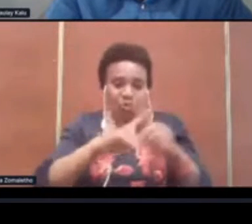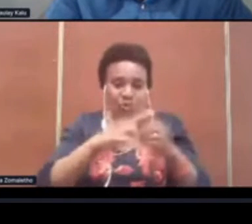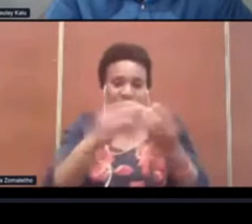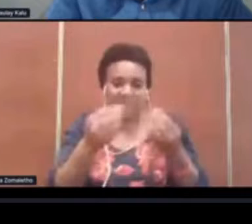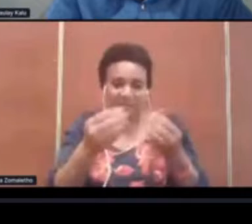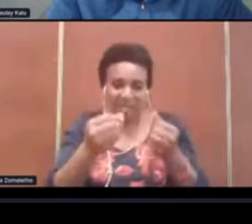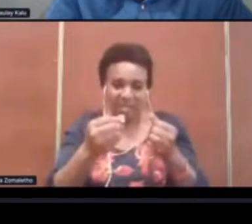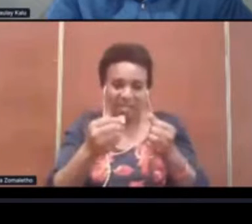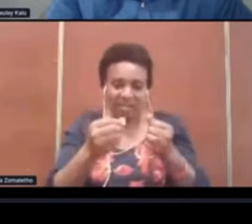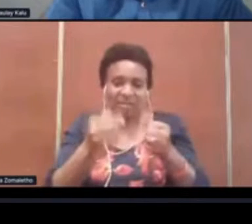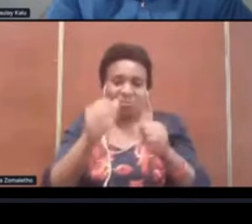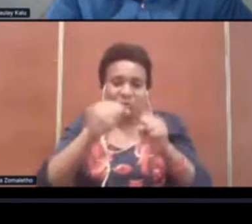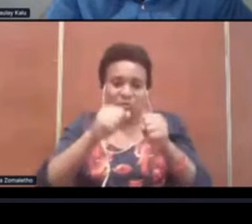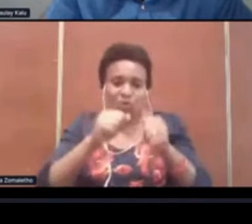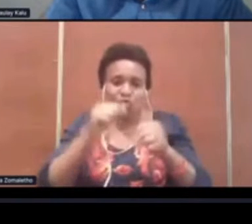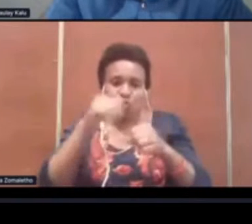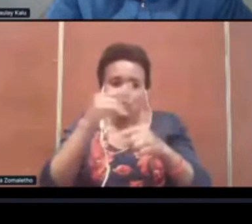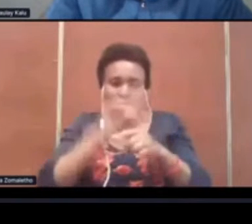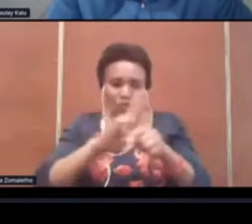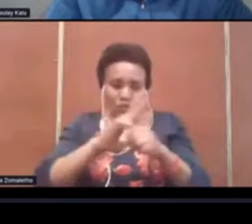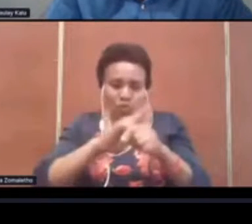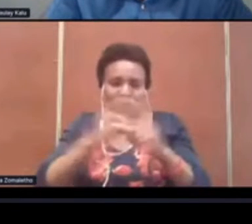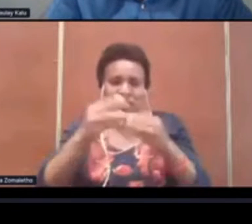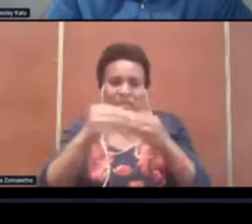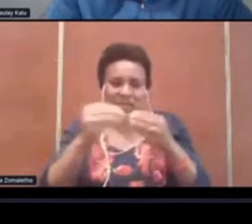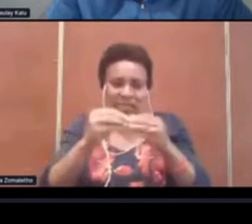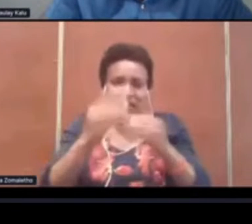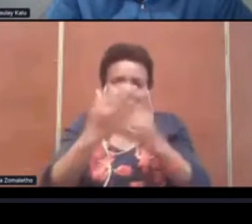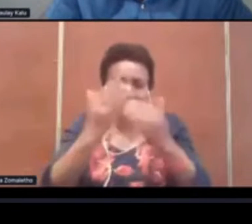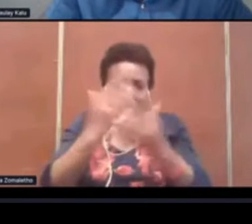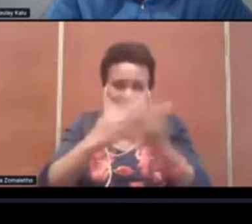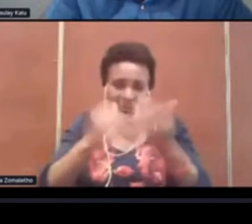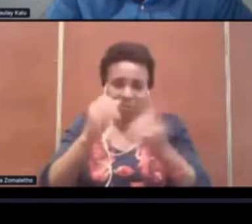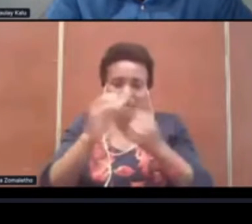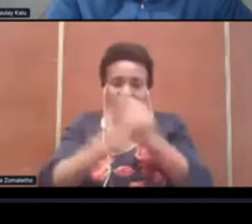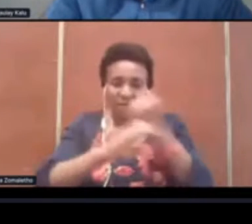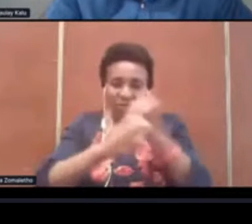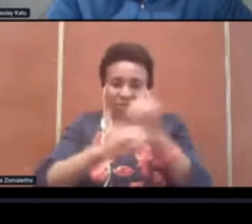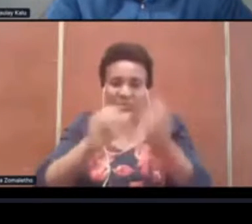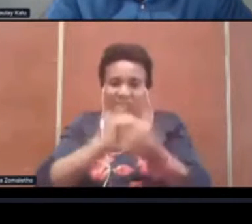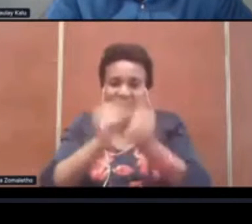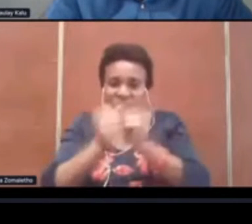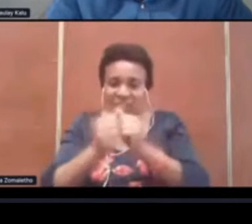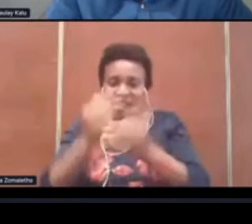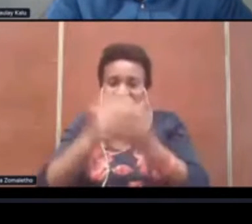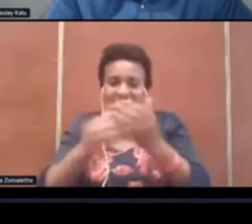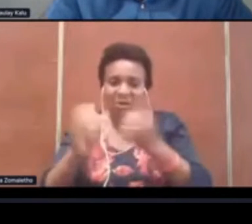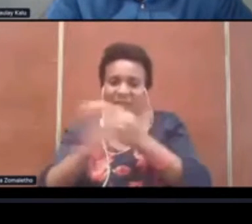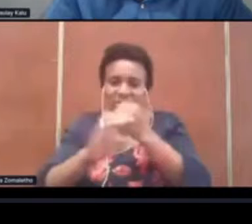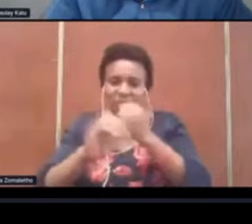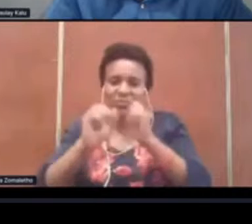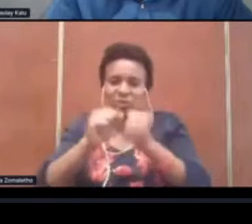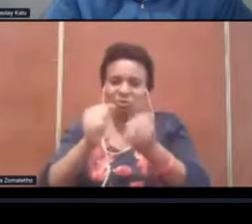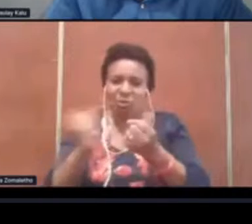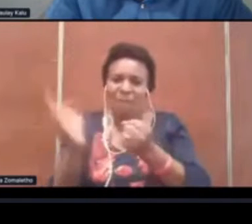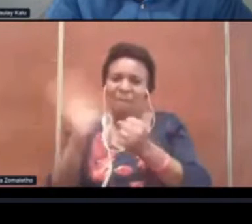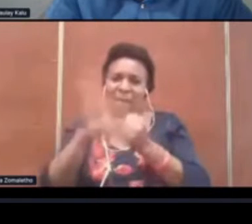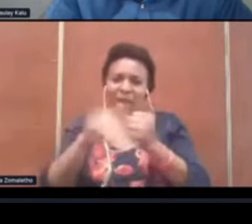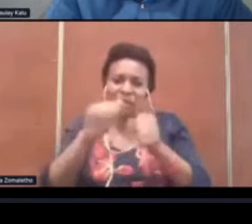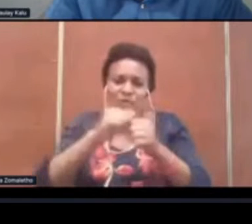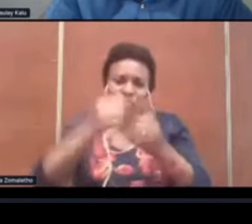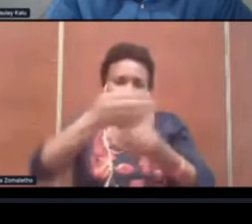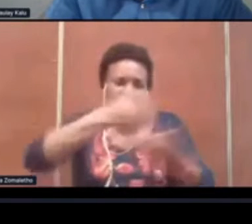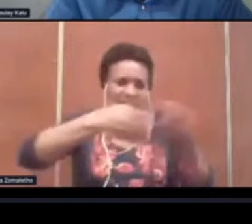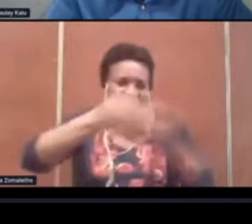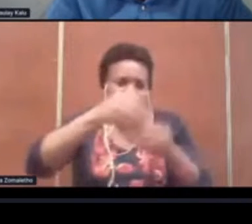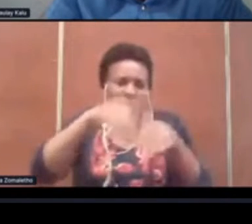foreign exchange until some countries made changes over the years. Do you see some countries going back to foreign exchange, or it's going to be local